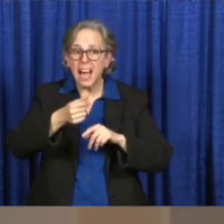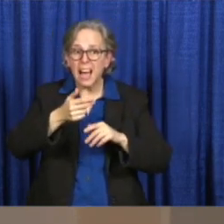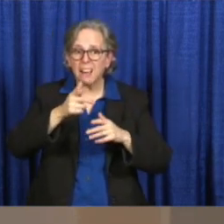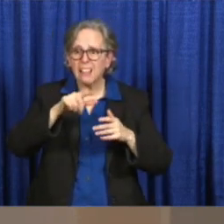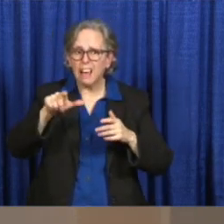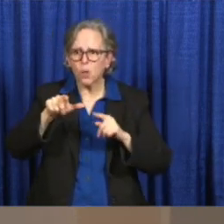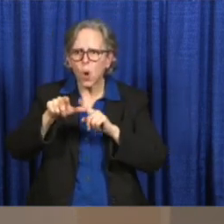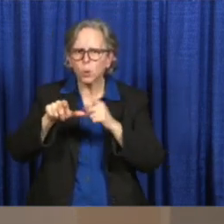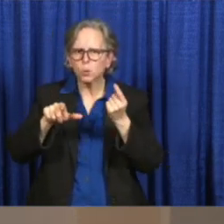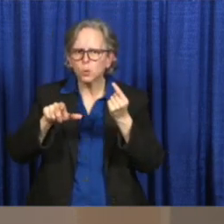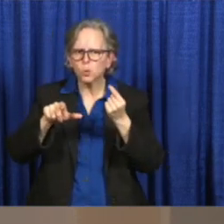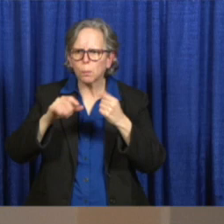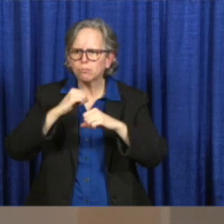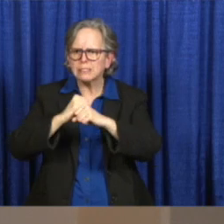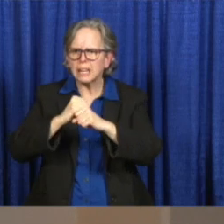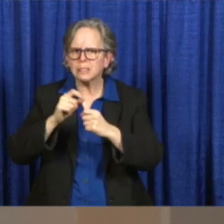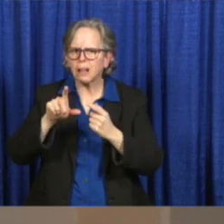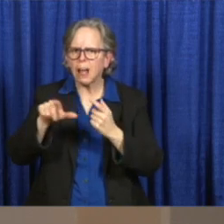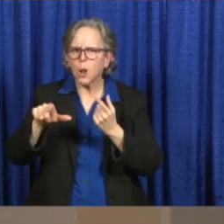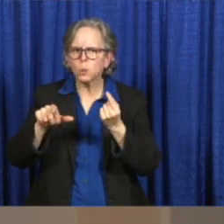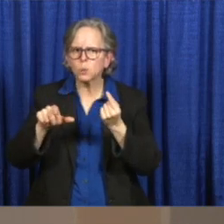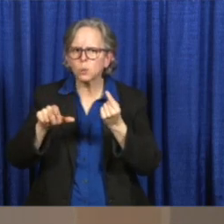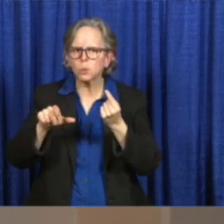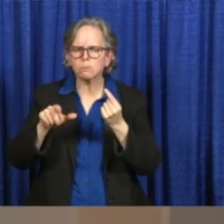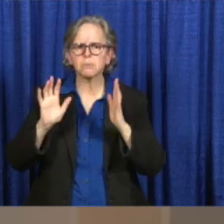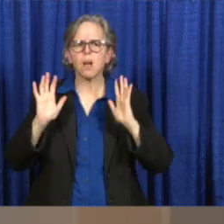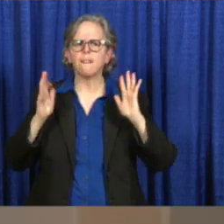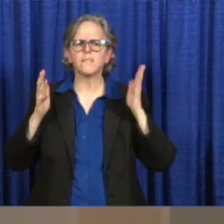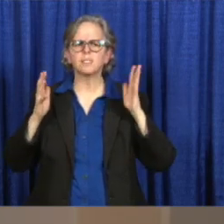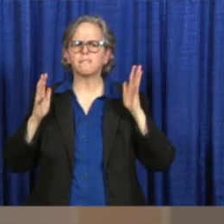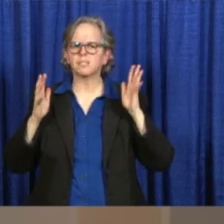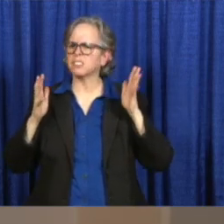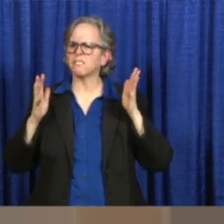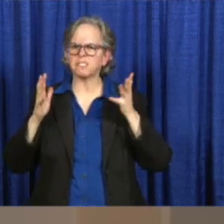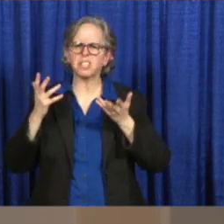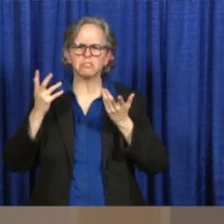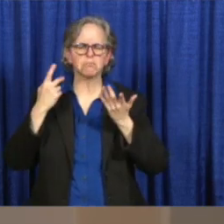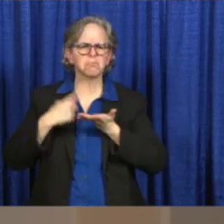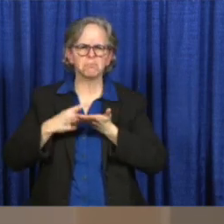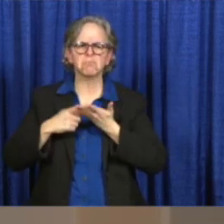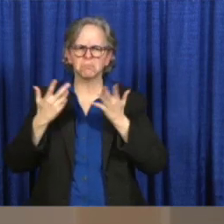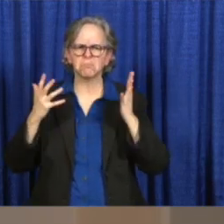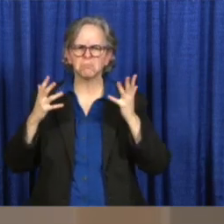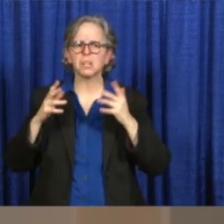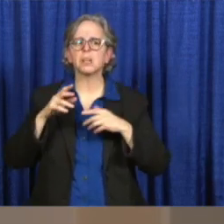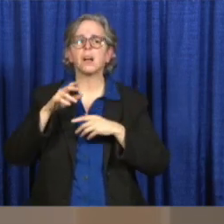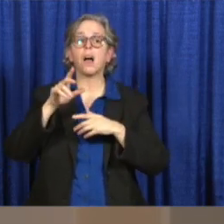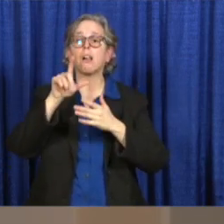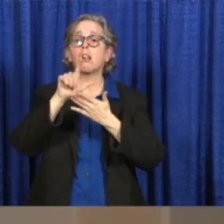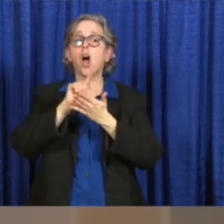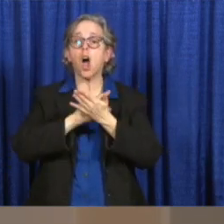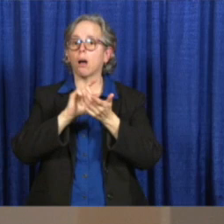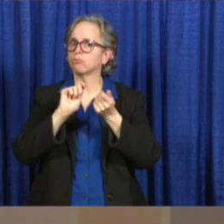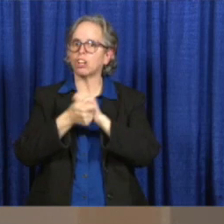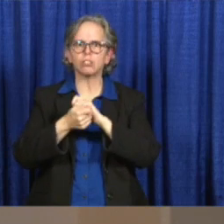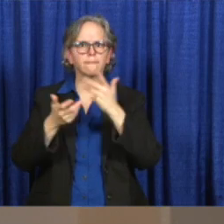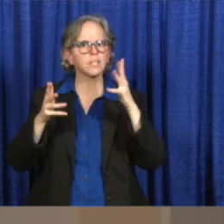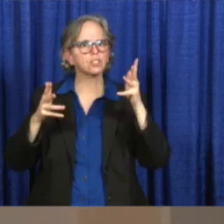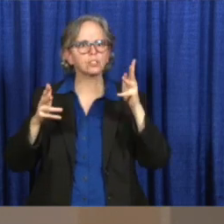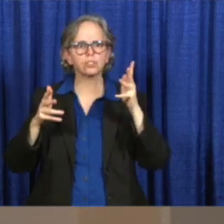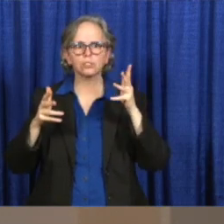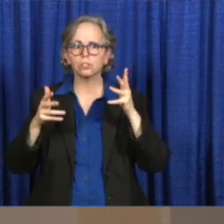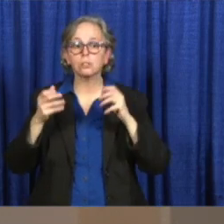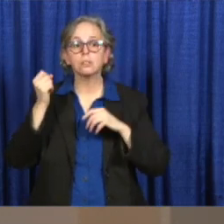giving a similar order for those? We've done that. Yeah, we've done that already through the law change that gives the courts up until July to